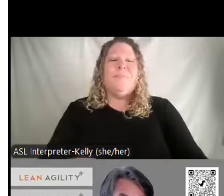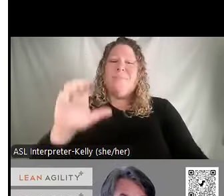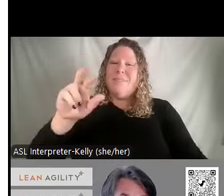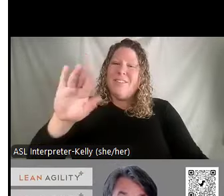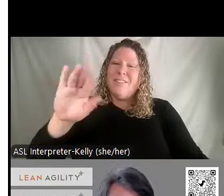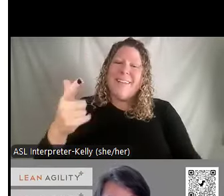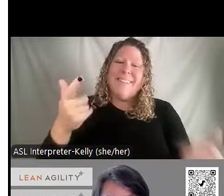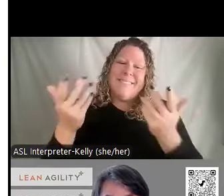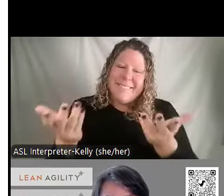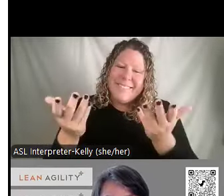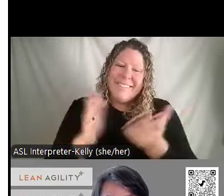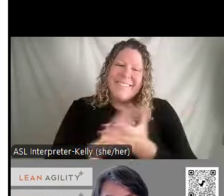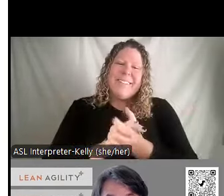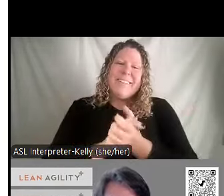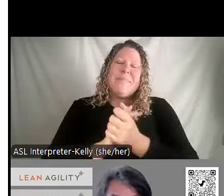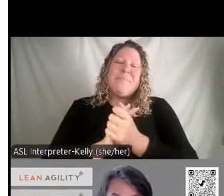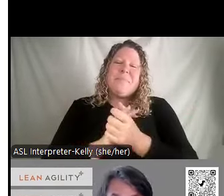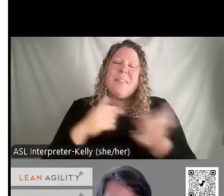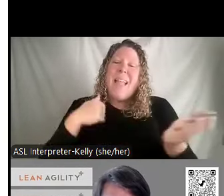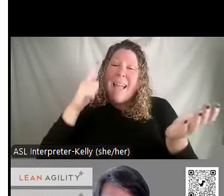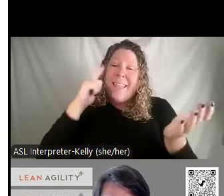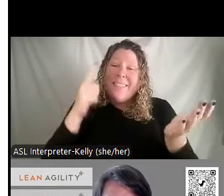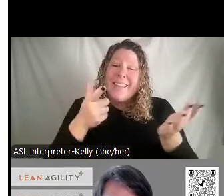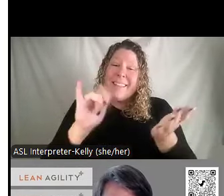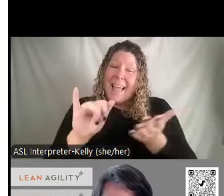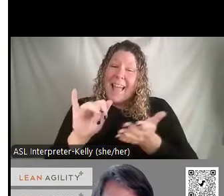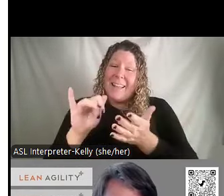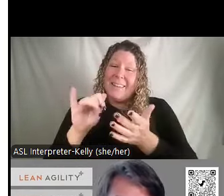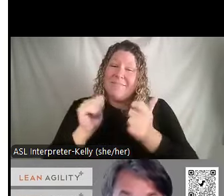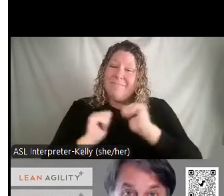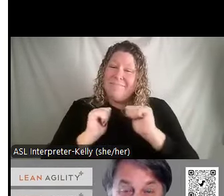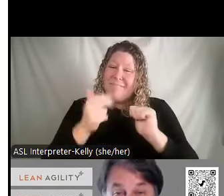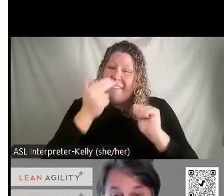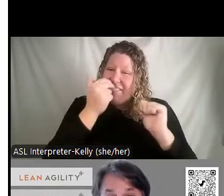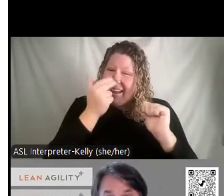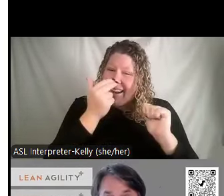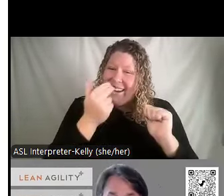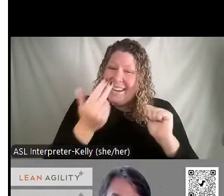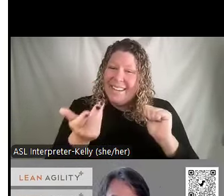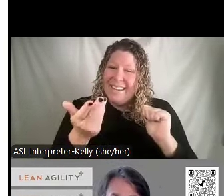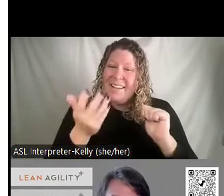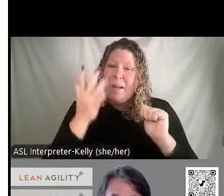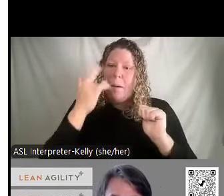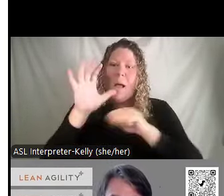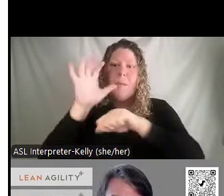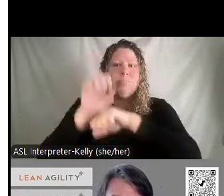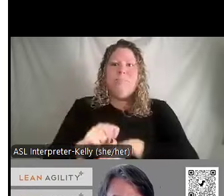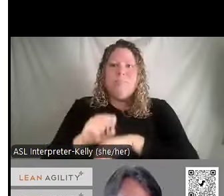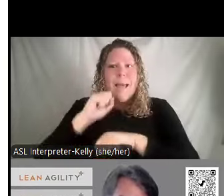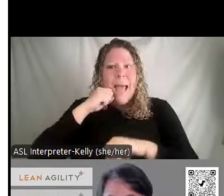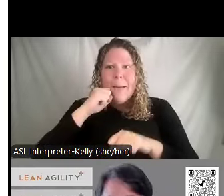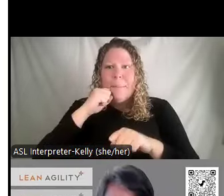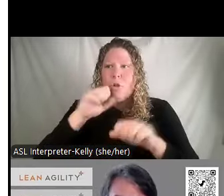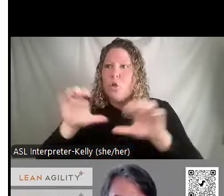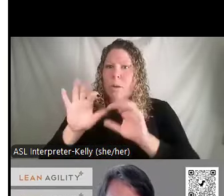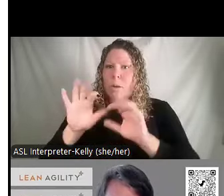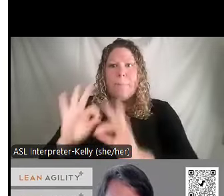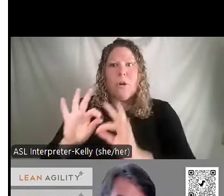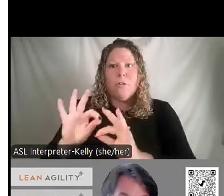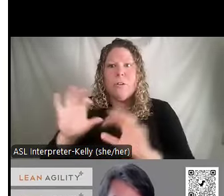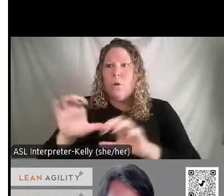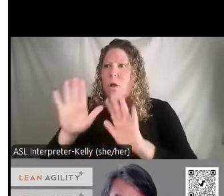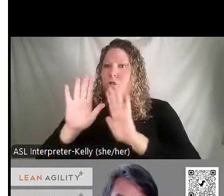So I think that's funny. I find that little sketch funny because we're so accustomed to Apple executing well. They actually do